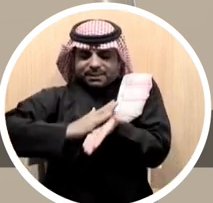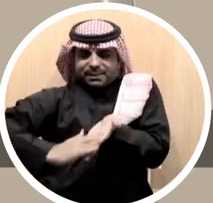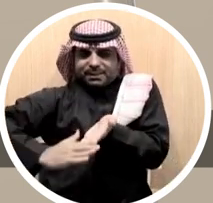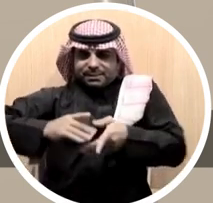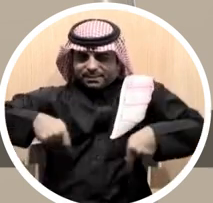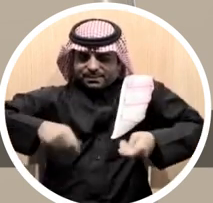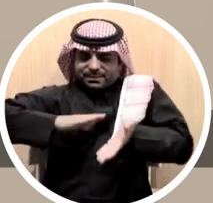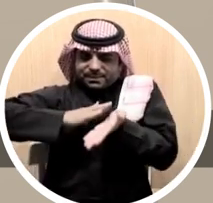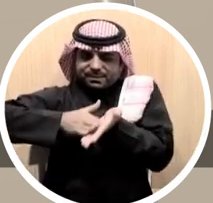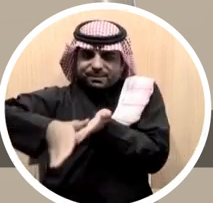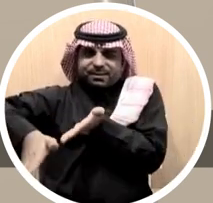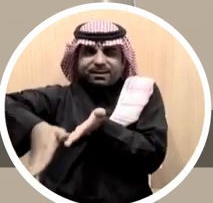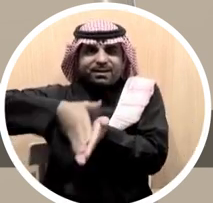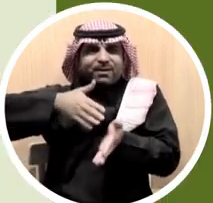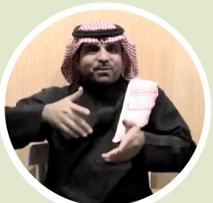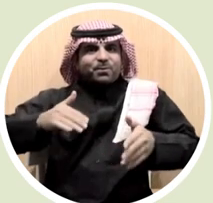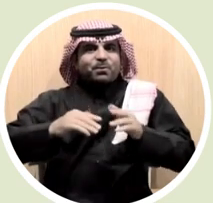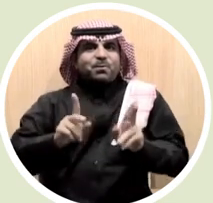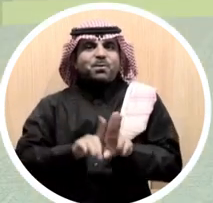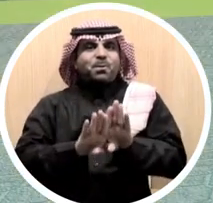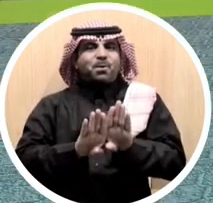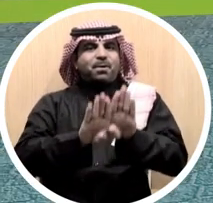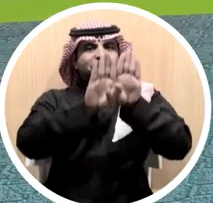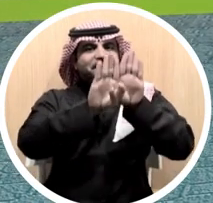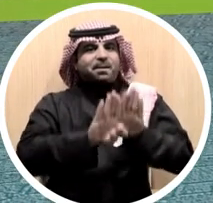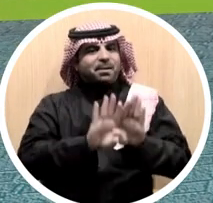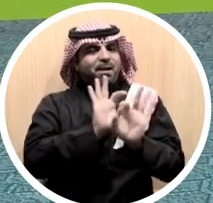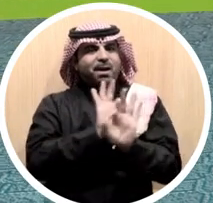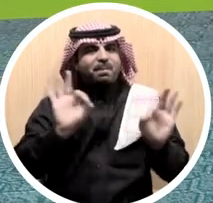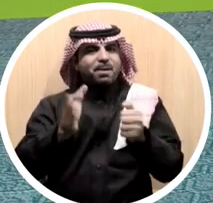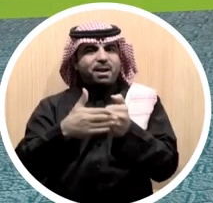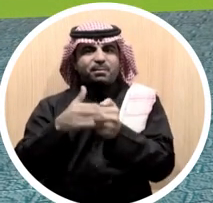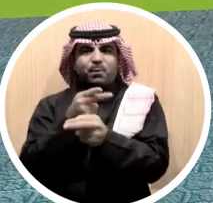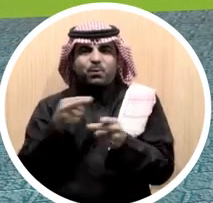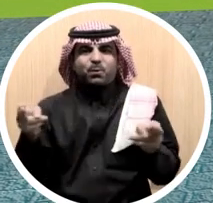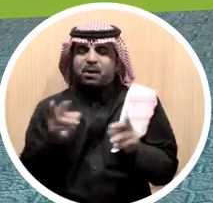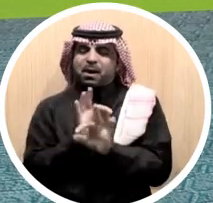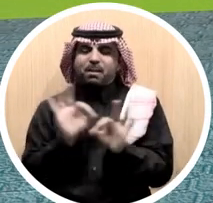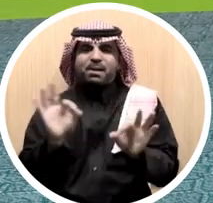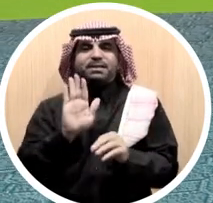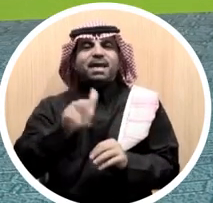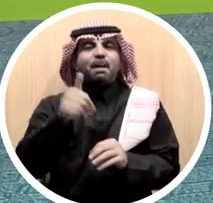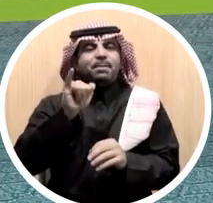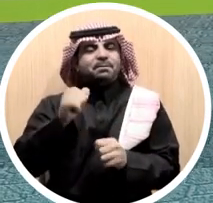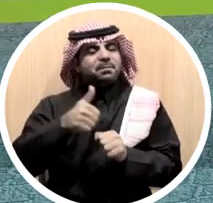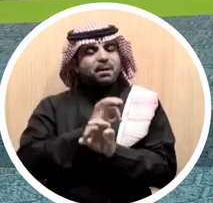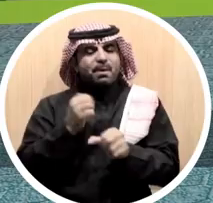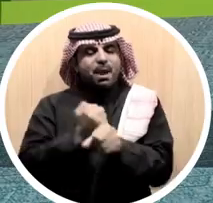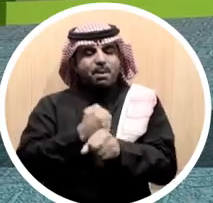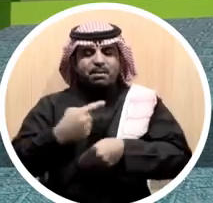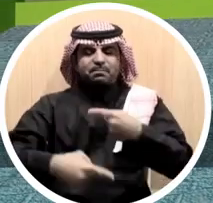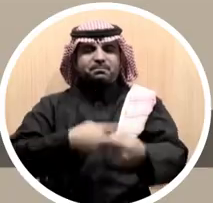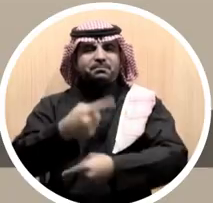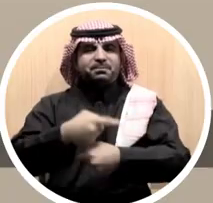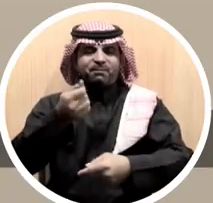an income and get his life back. Sami arrives at university. A man says no. Yet if it was not